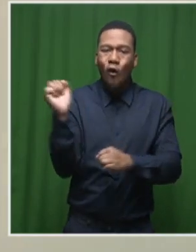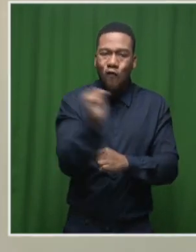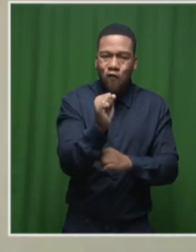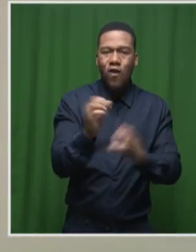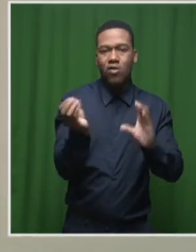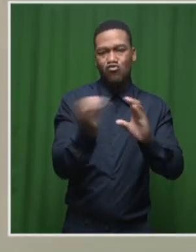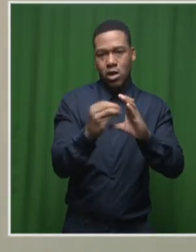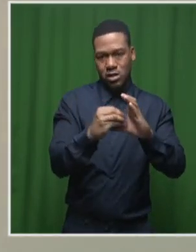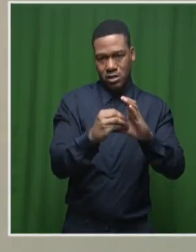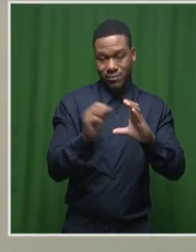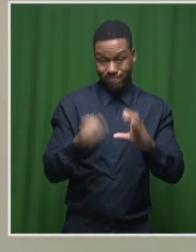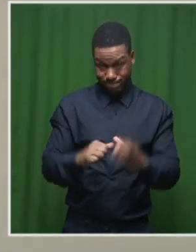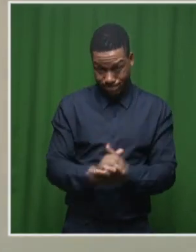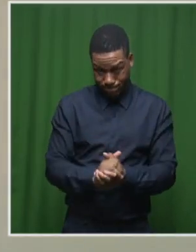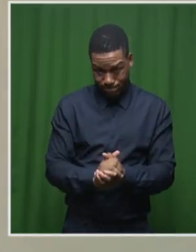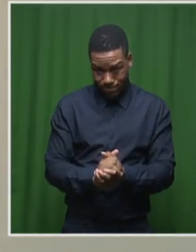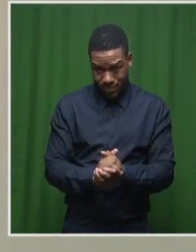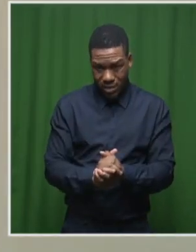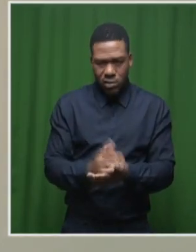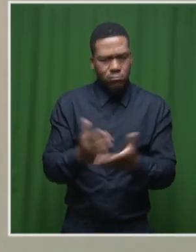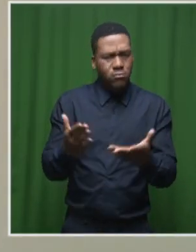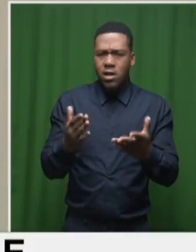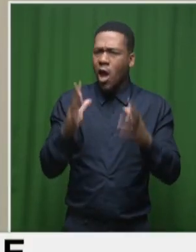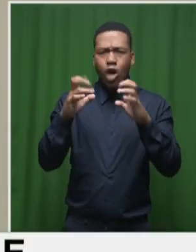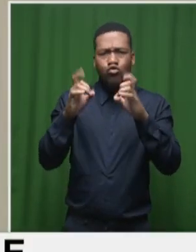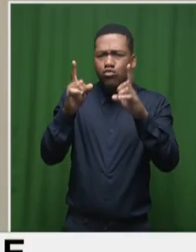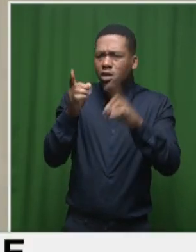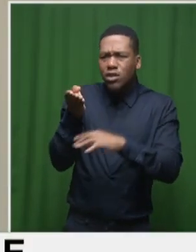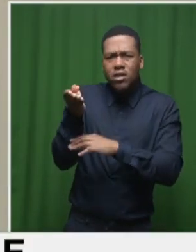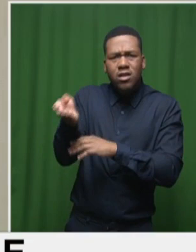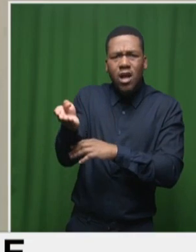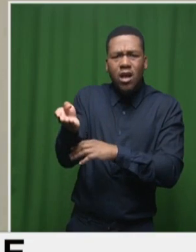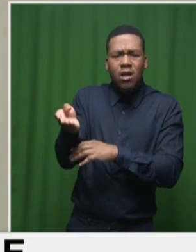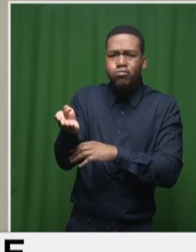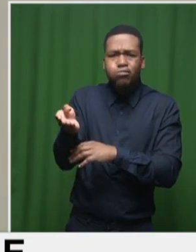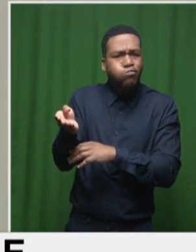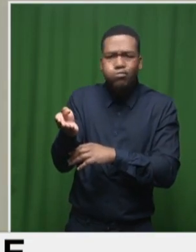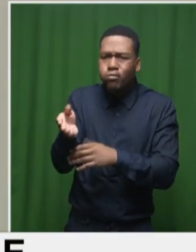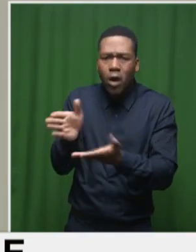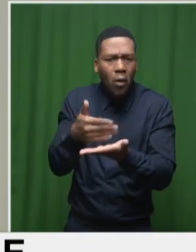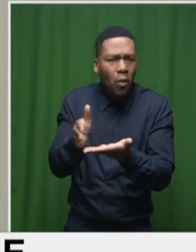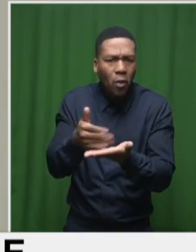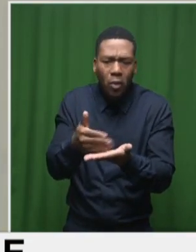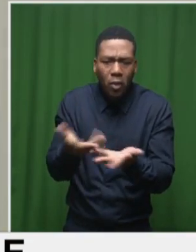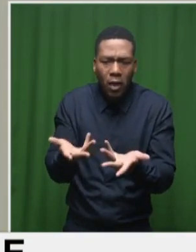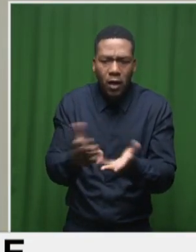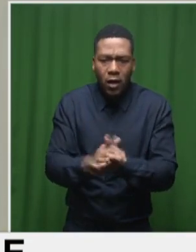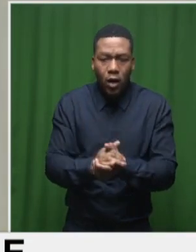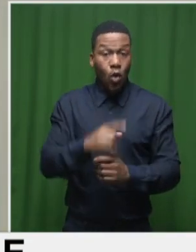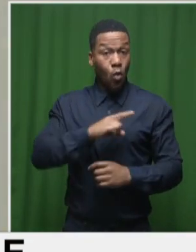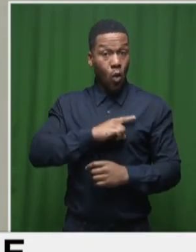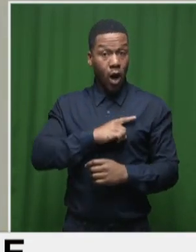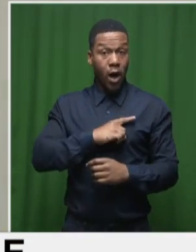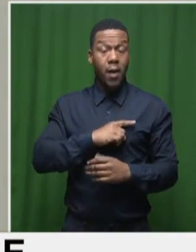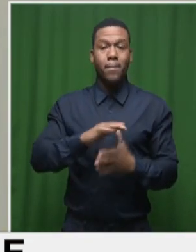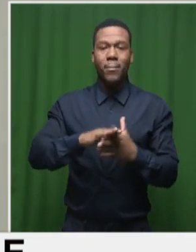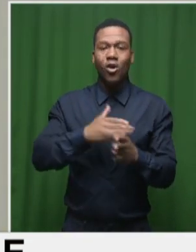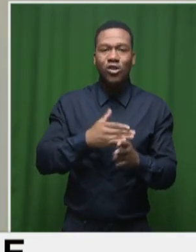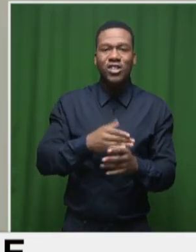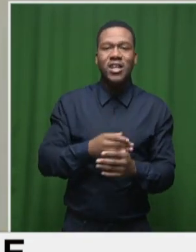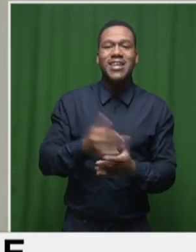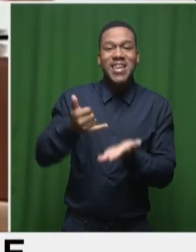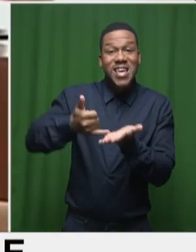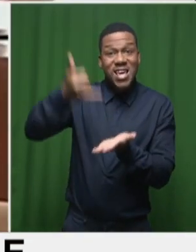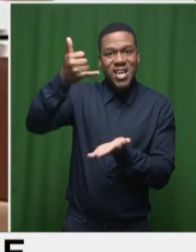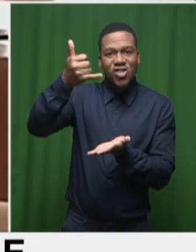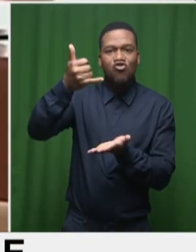not see this in any financial education brochure. Why is that? Because I think, often interest rates are not necessarily disclosed and